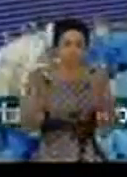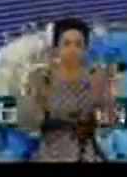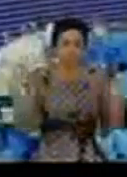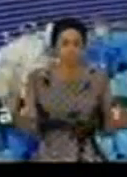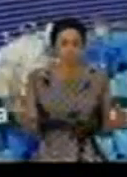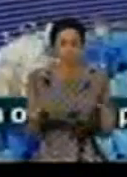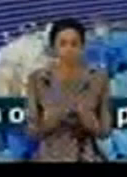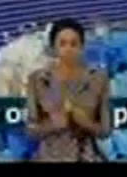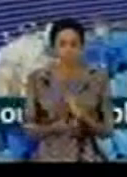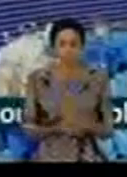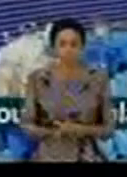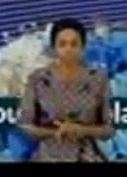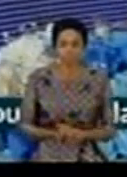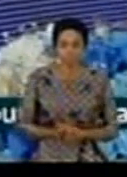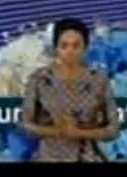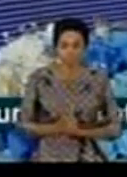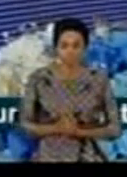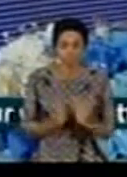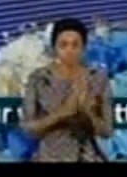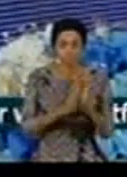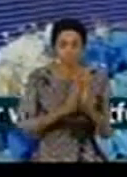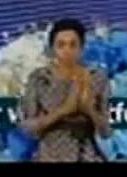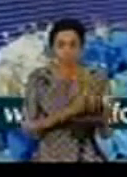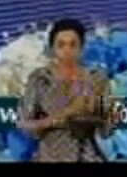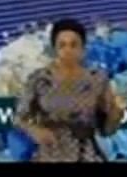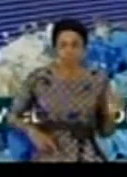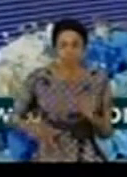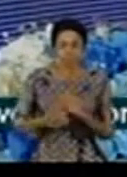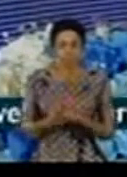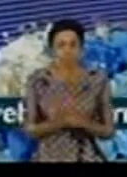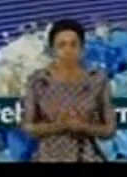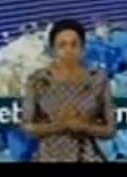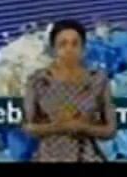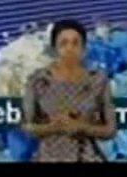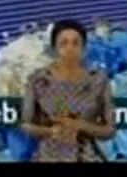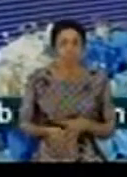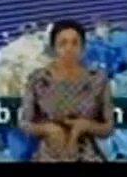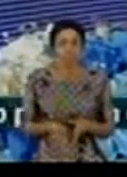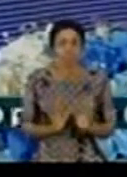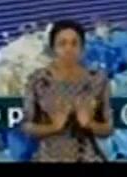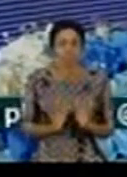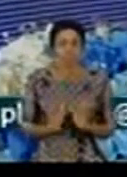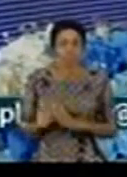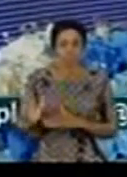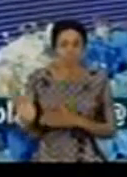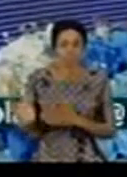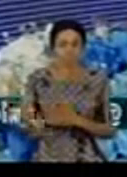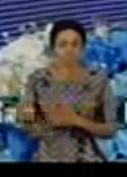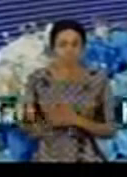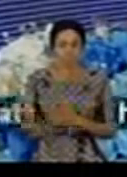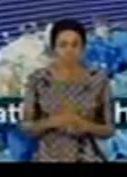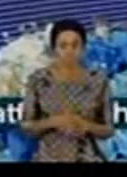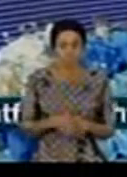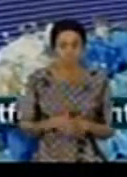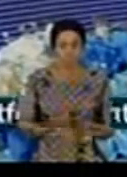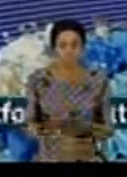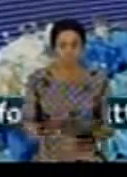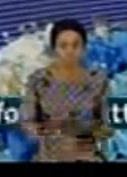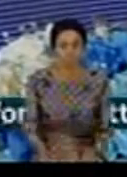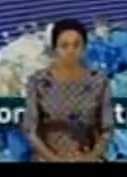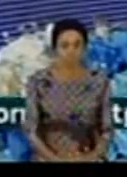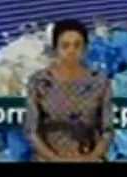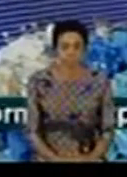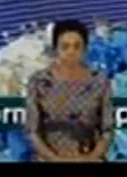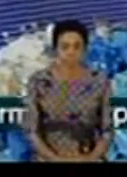quickly. Let's bring them out as God is still healing people. The next one, choir, please.